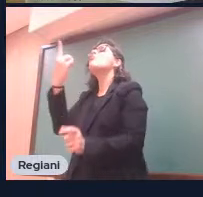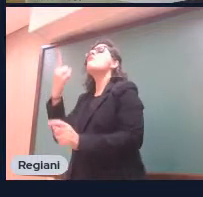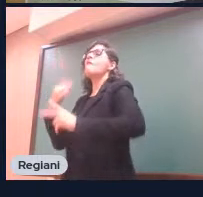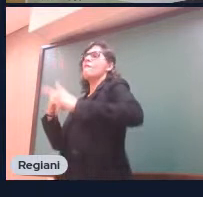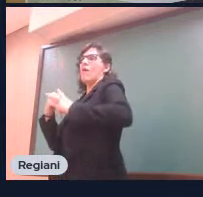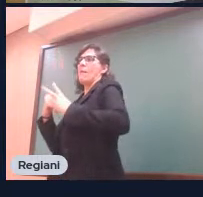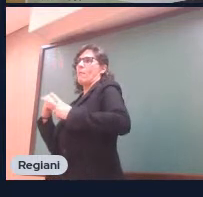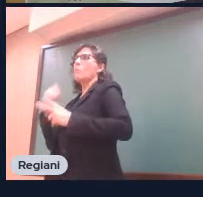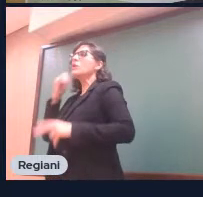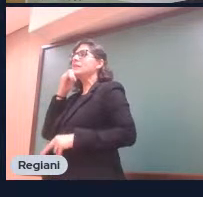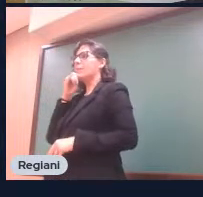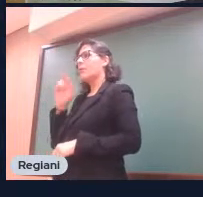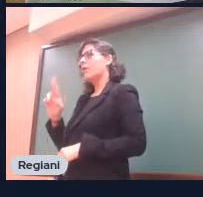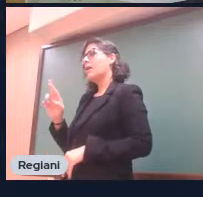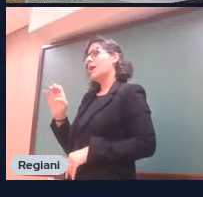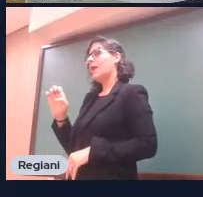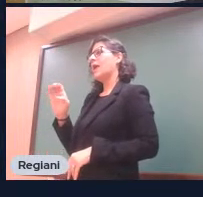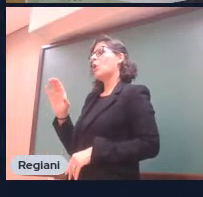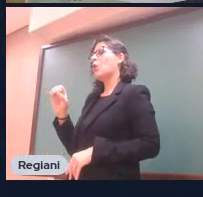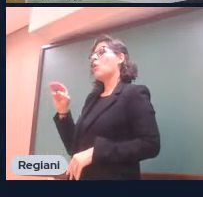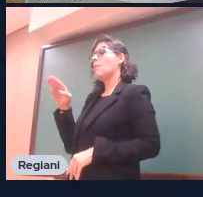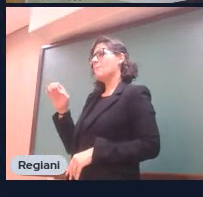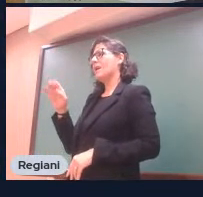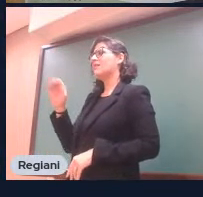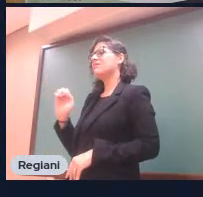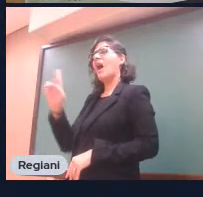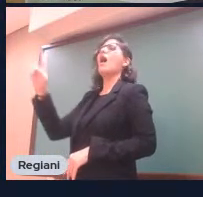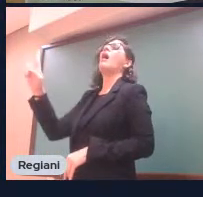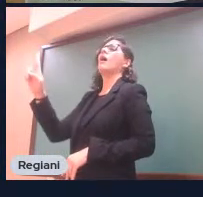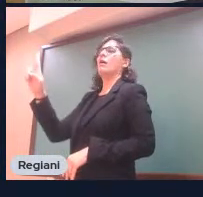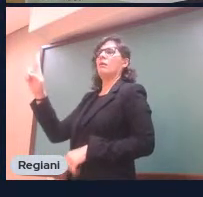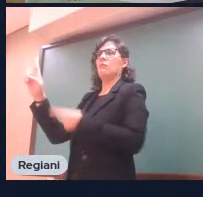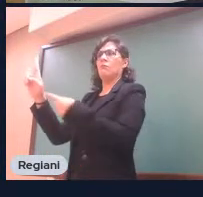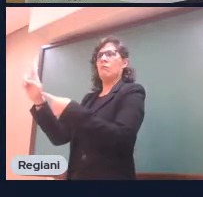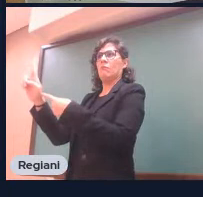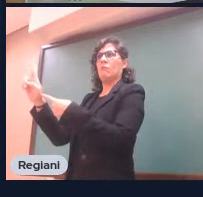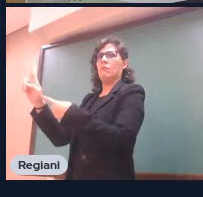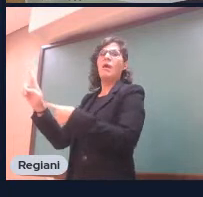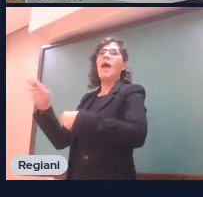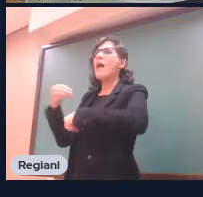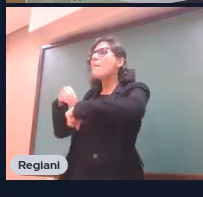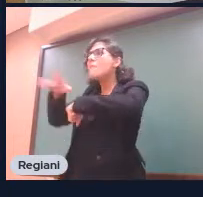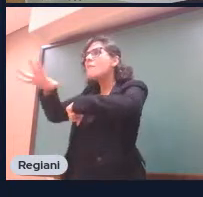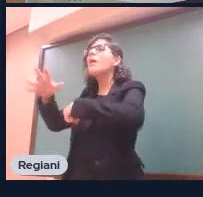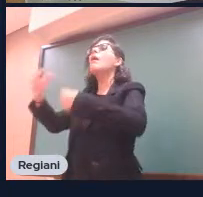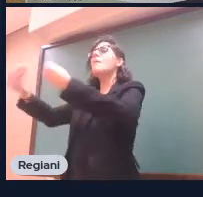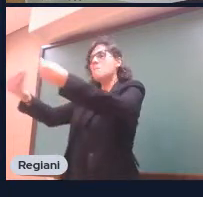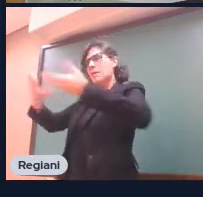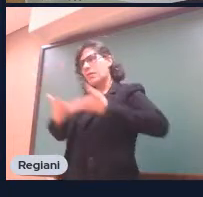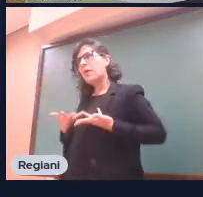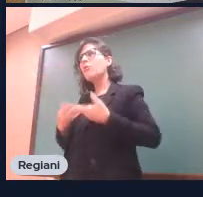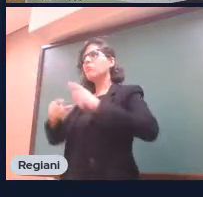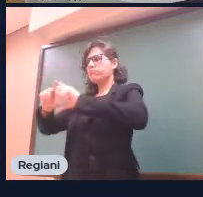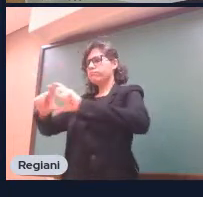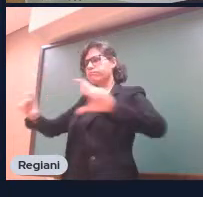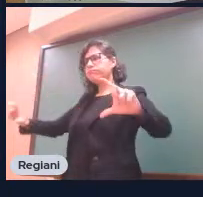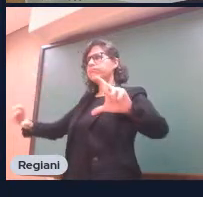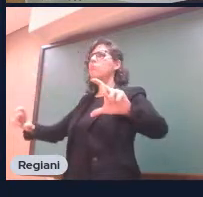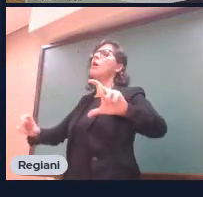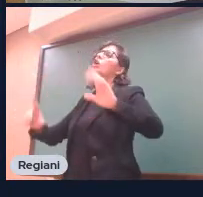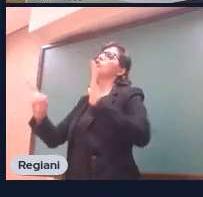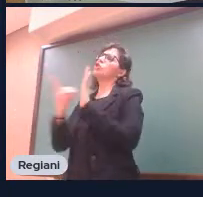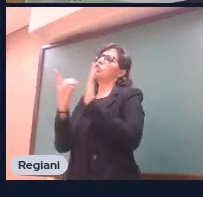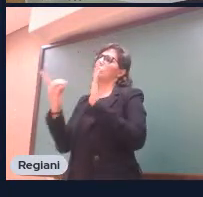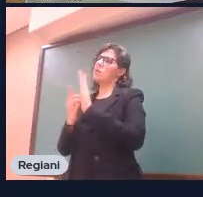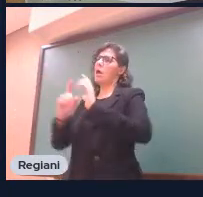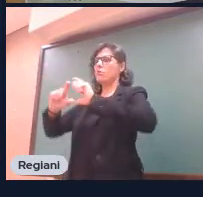recomendar. This is the equivalent now in English, and indeed it gave me a very beautiful monolingual